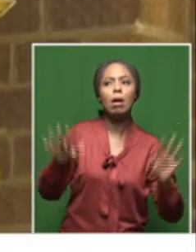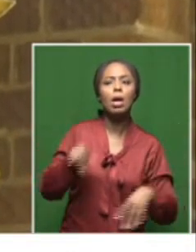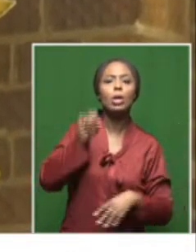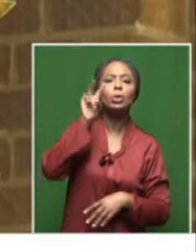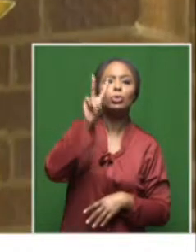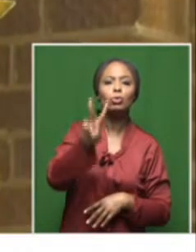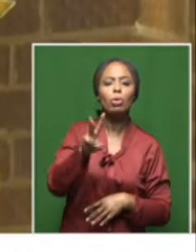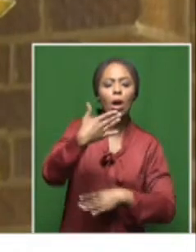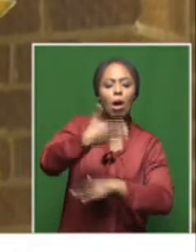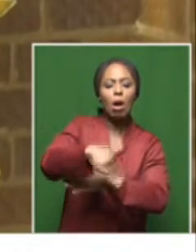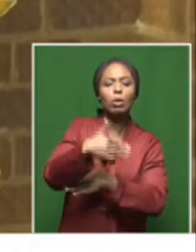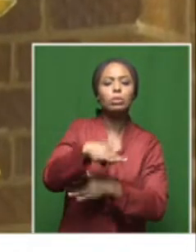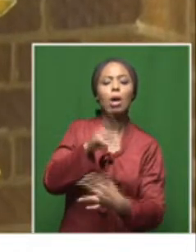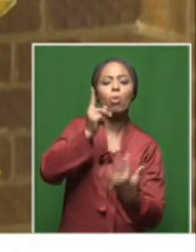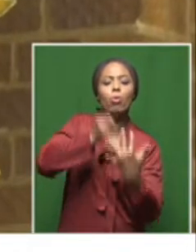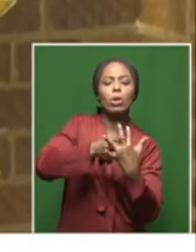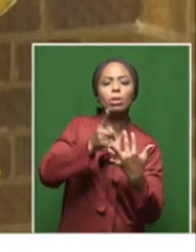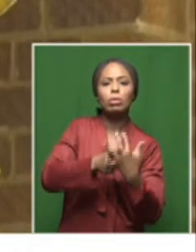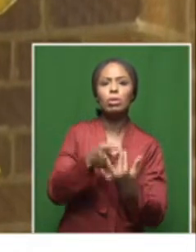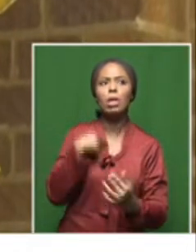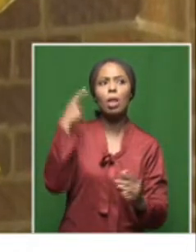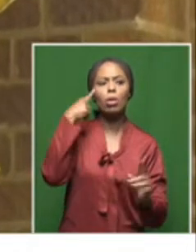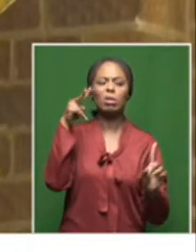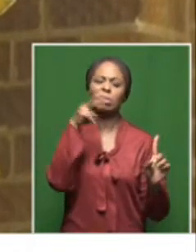we had reached the height of madness.